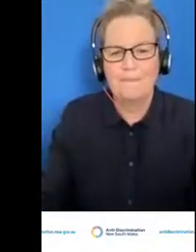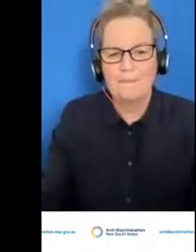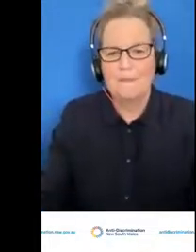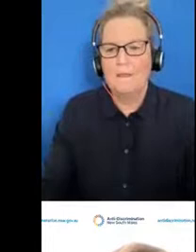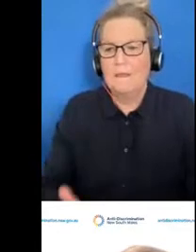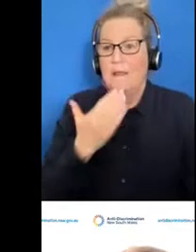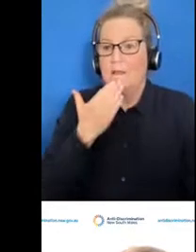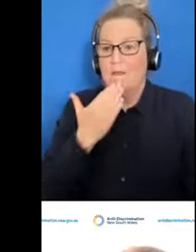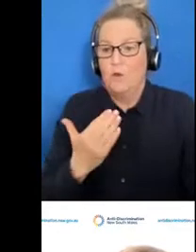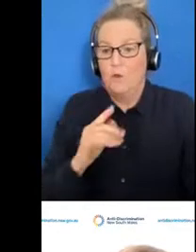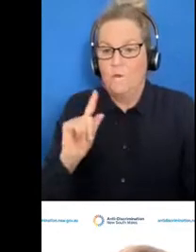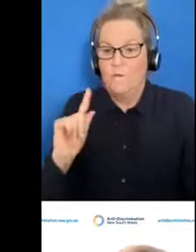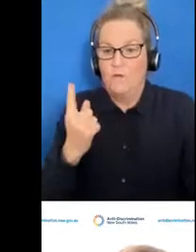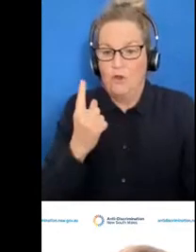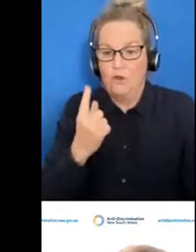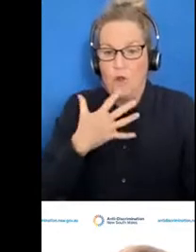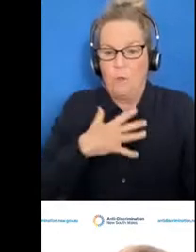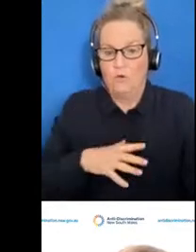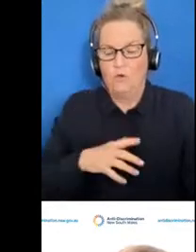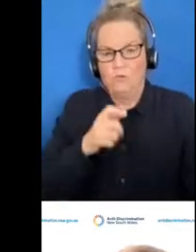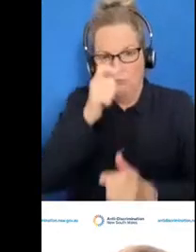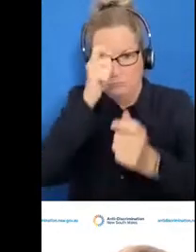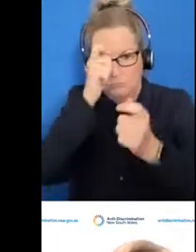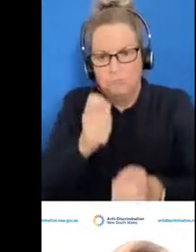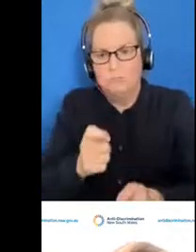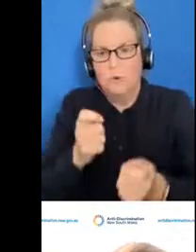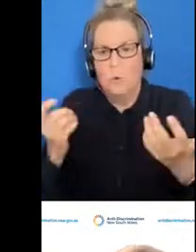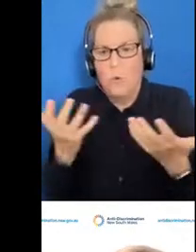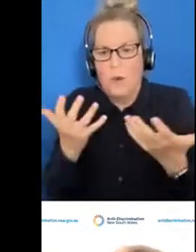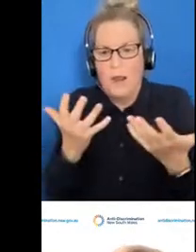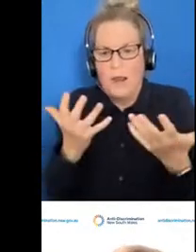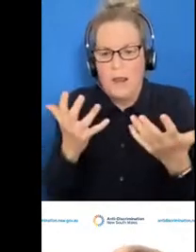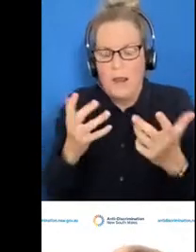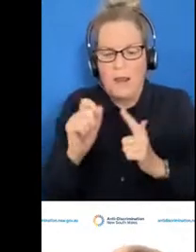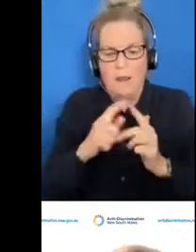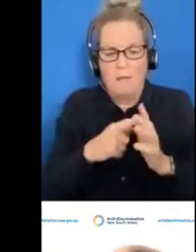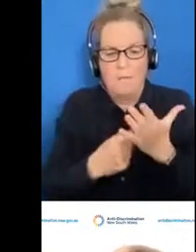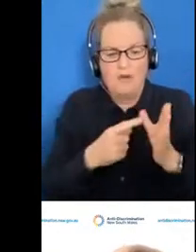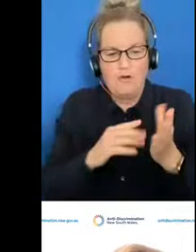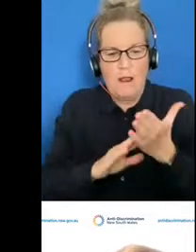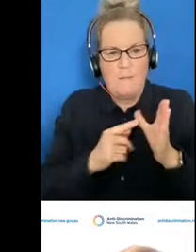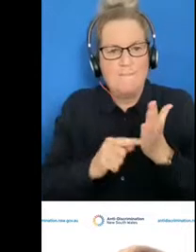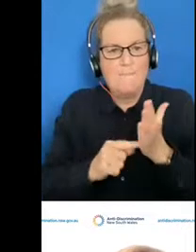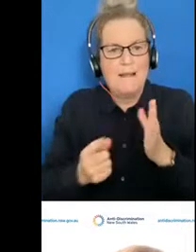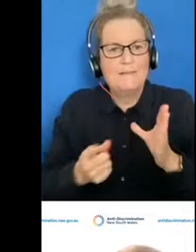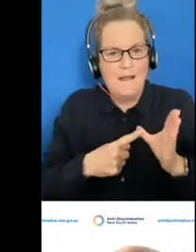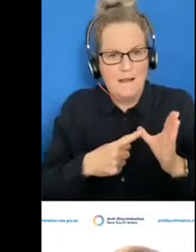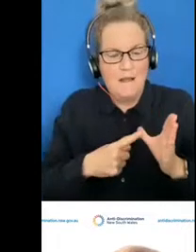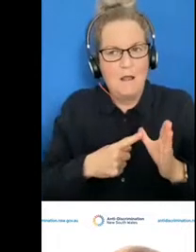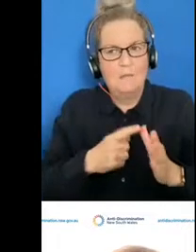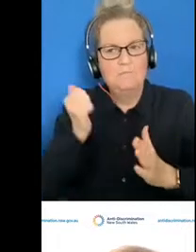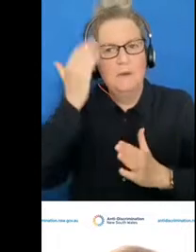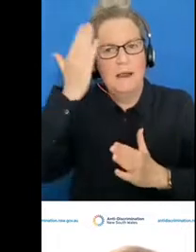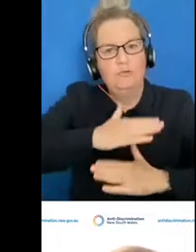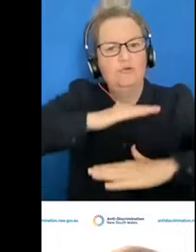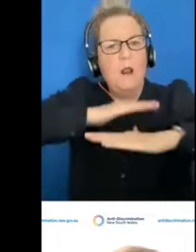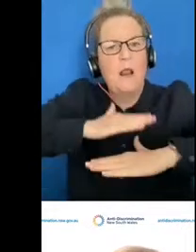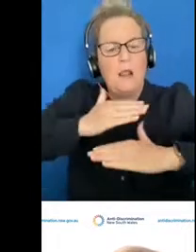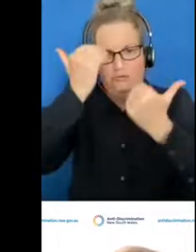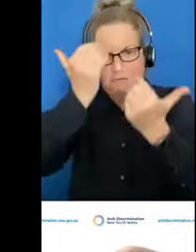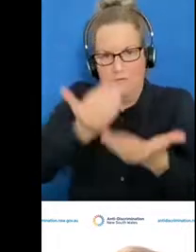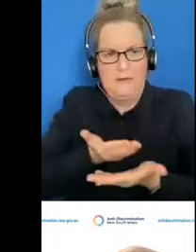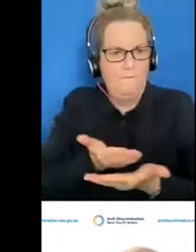first of all start by also acknowledging that we're meeting here in Parramatta today on the traditional lands of the Darug people, and I pay my respects to